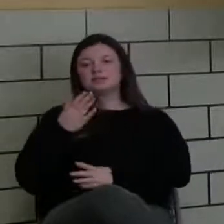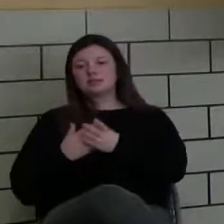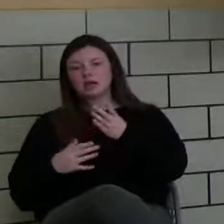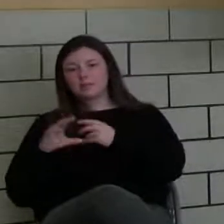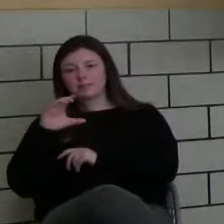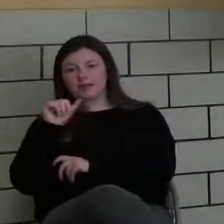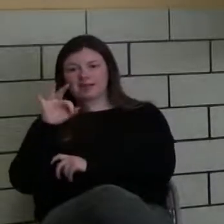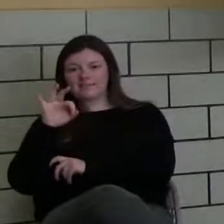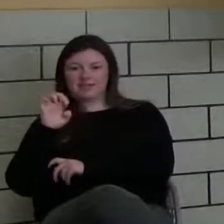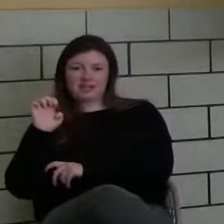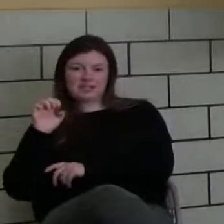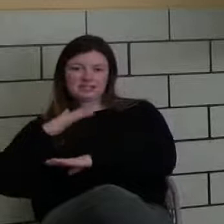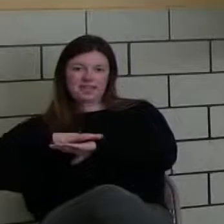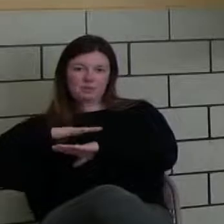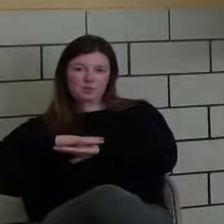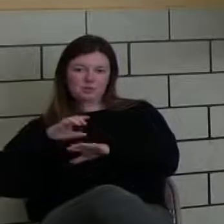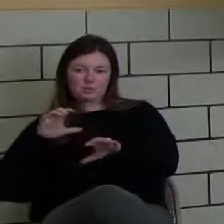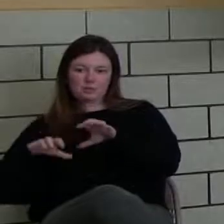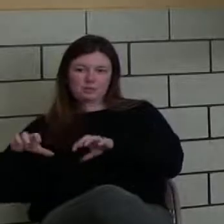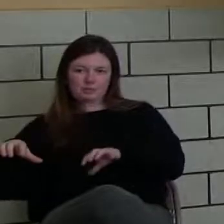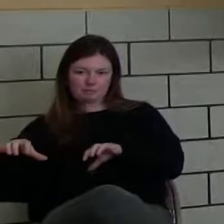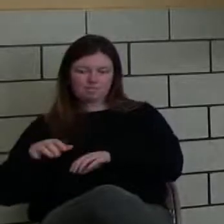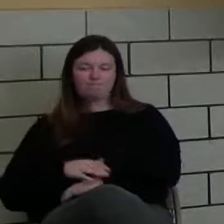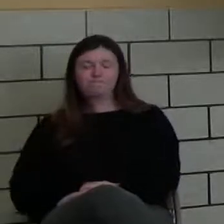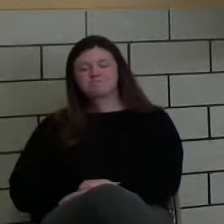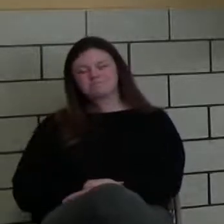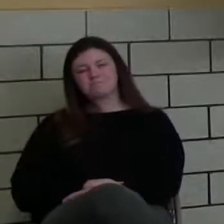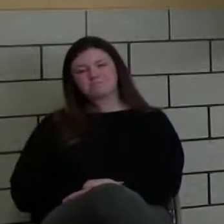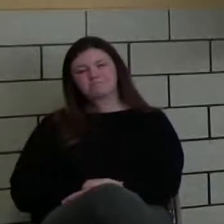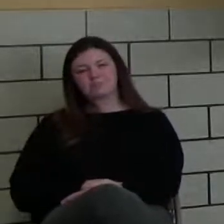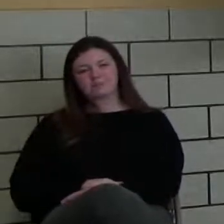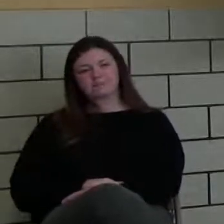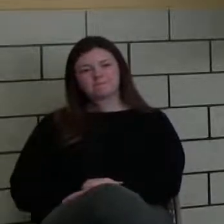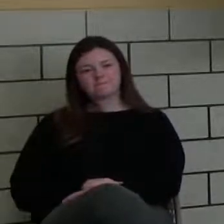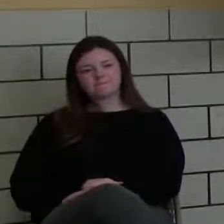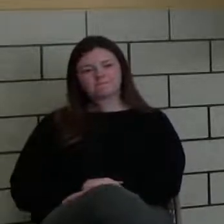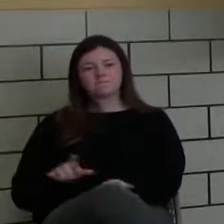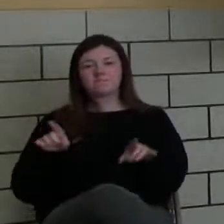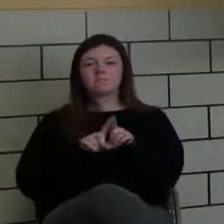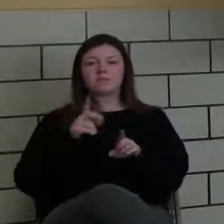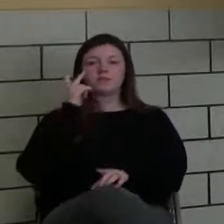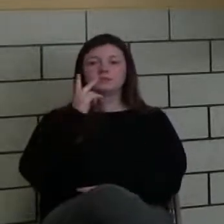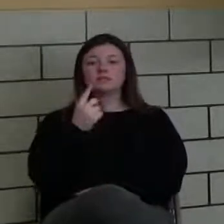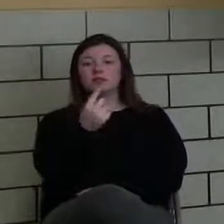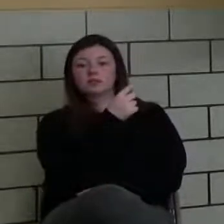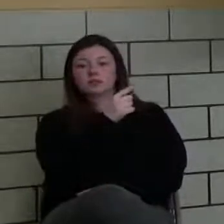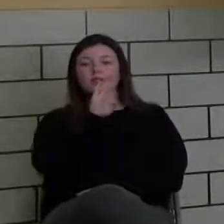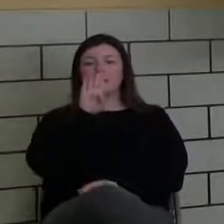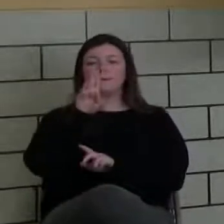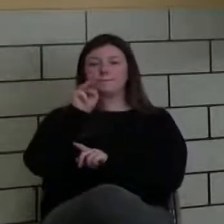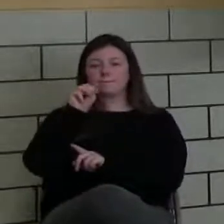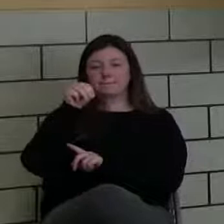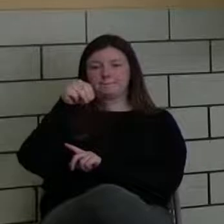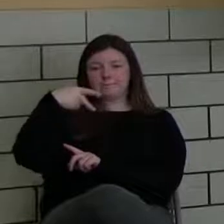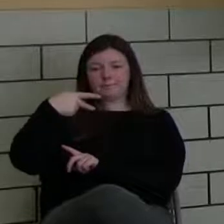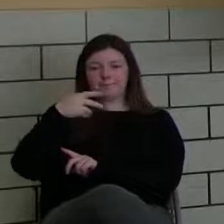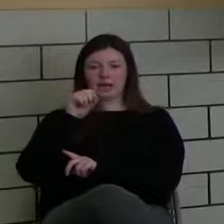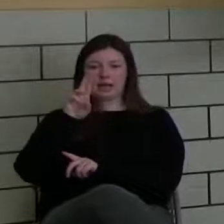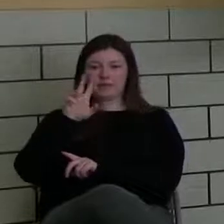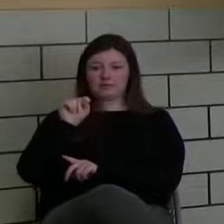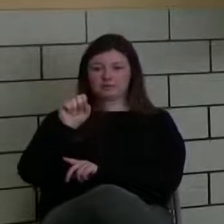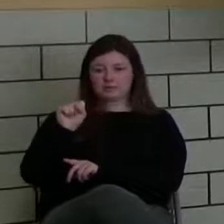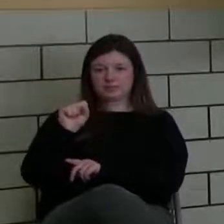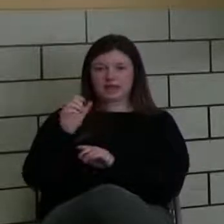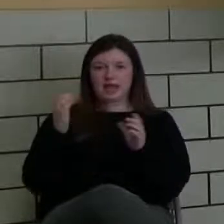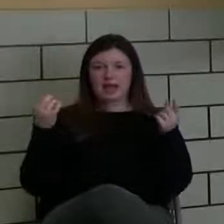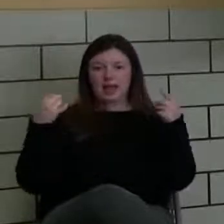but that's where sort of that cafe seating would be. You also see the sort of bump outs that are happening at the intersections to